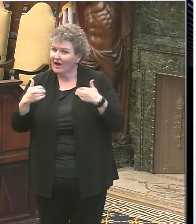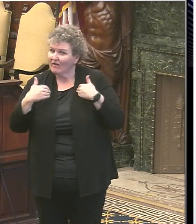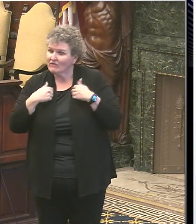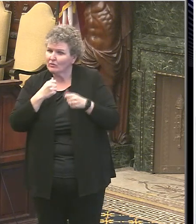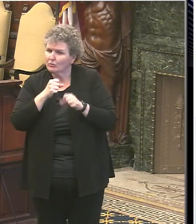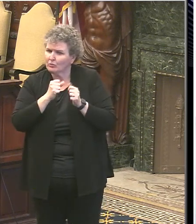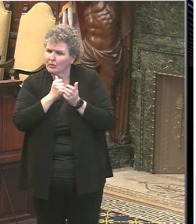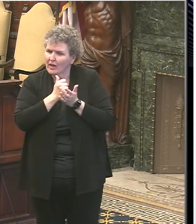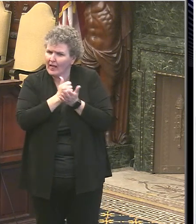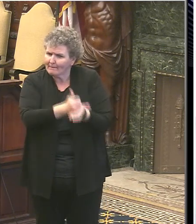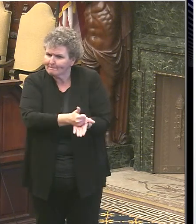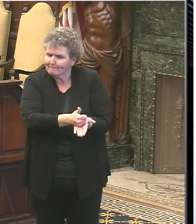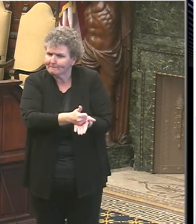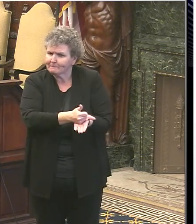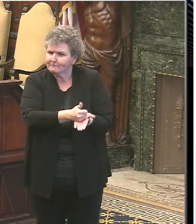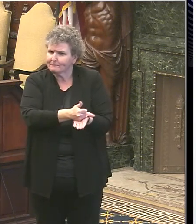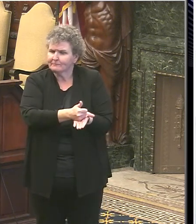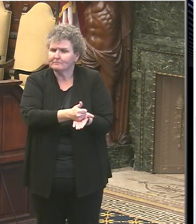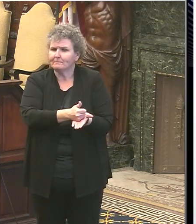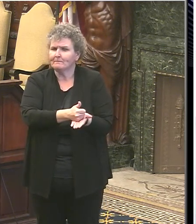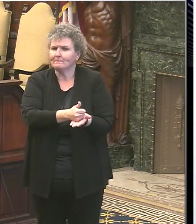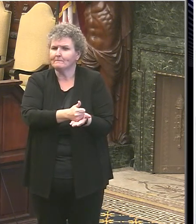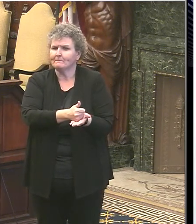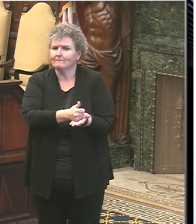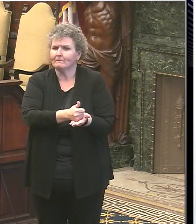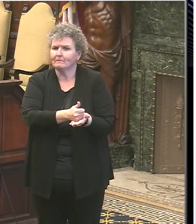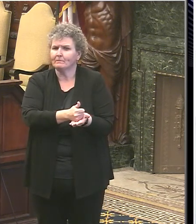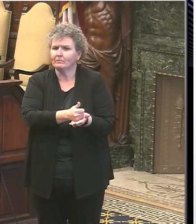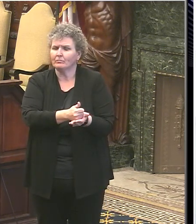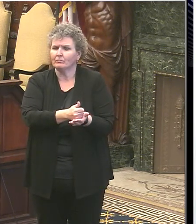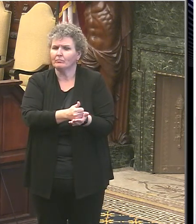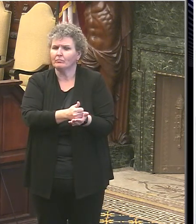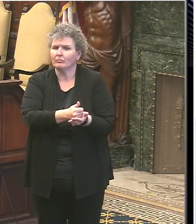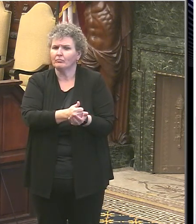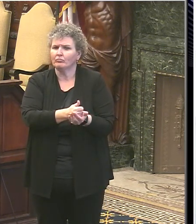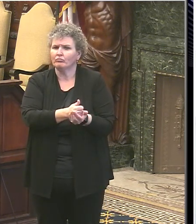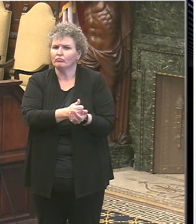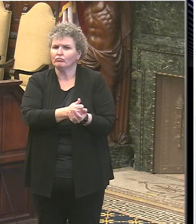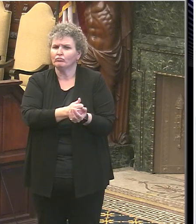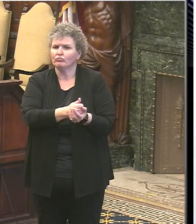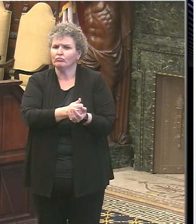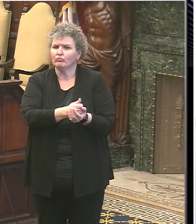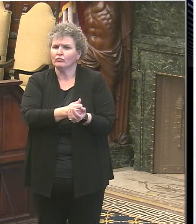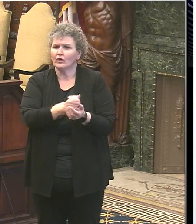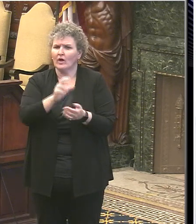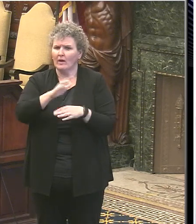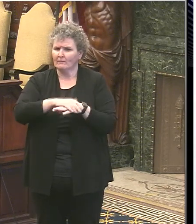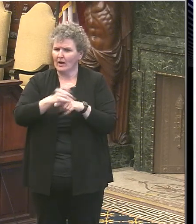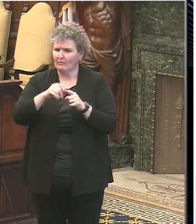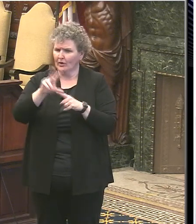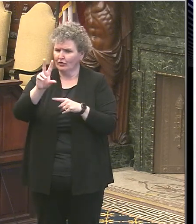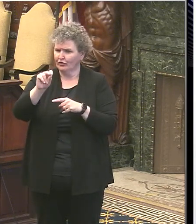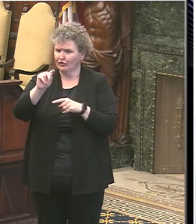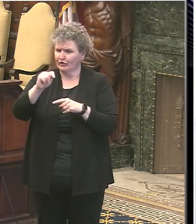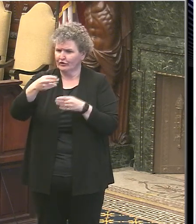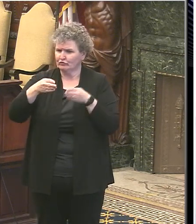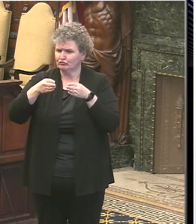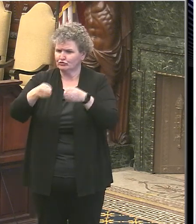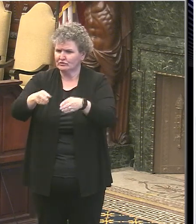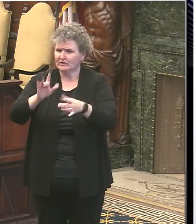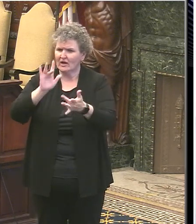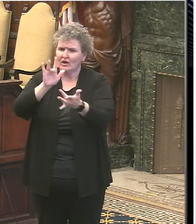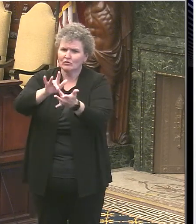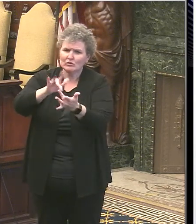or enforcement or any of those efforts, doing anything at 30th Street, bus station, PHL, as far as enforcing